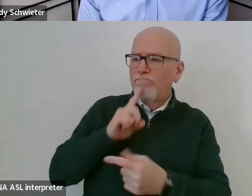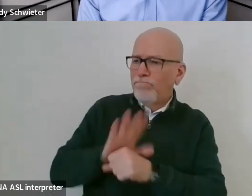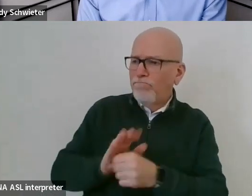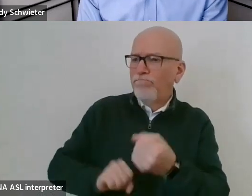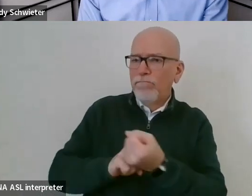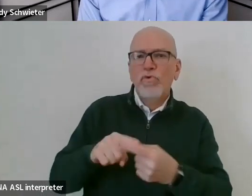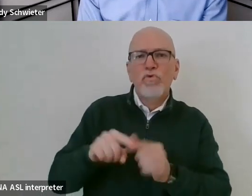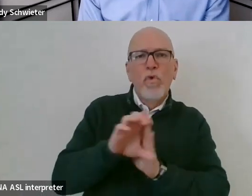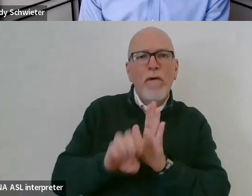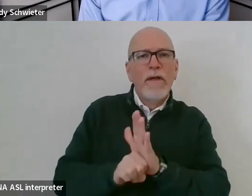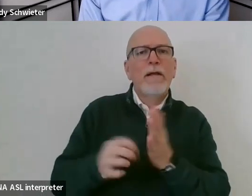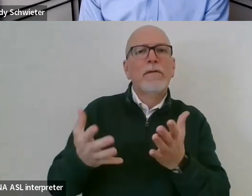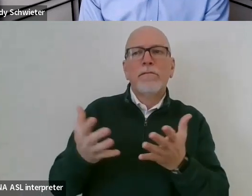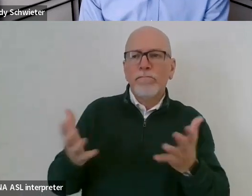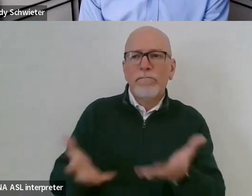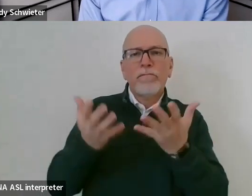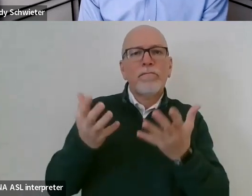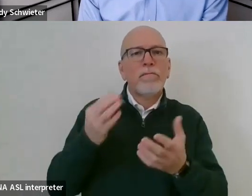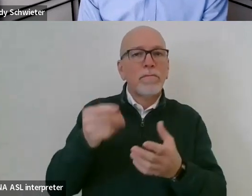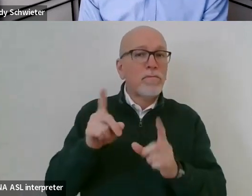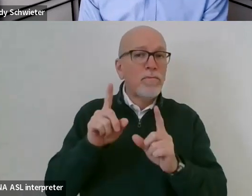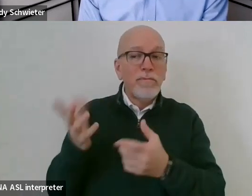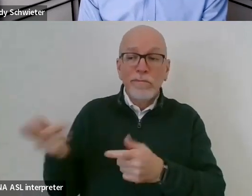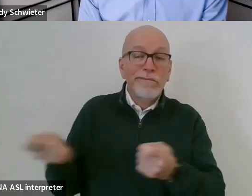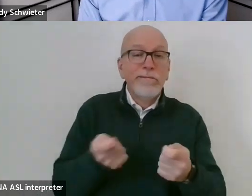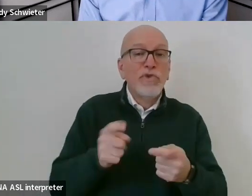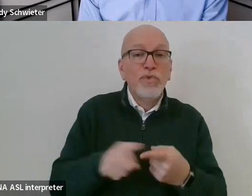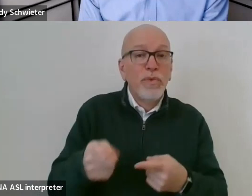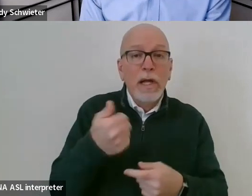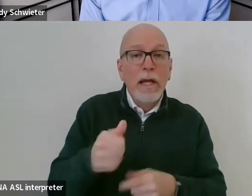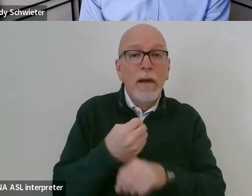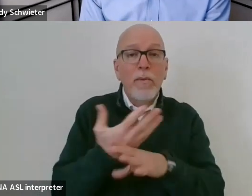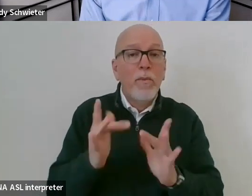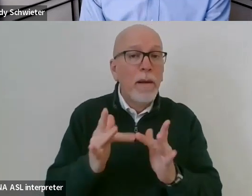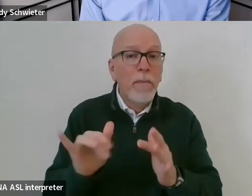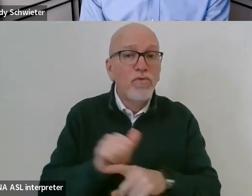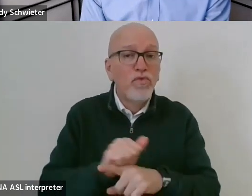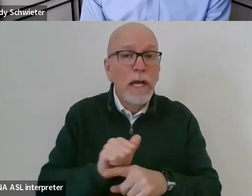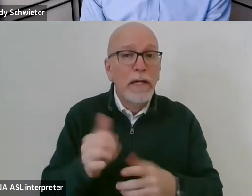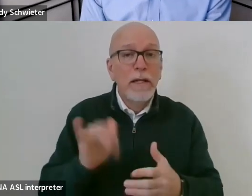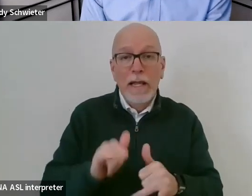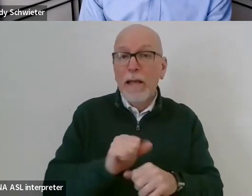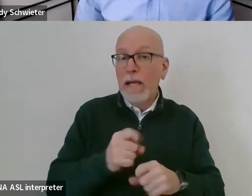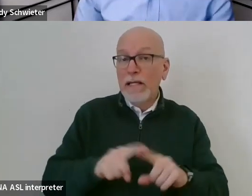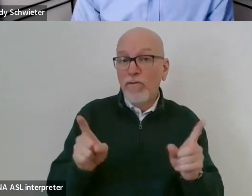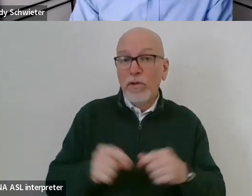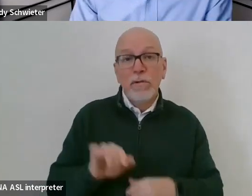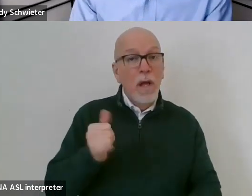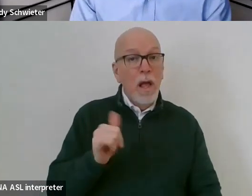ethics, the standards of practice, and bringing them to a webinar you want to attend. Those little things can build together and make a difference. Jaime?